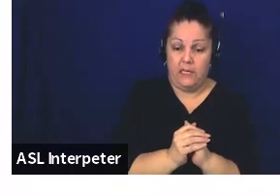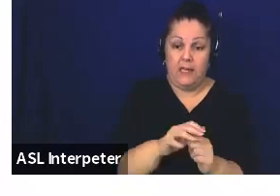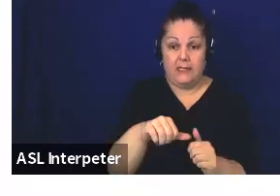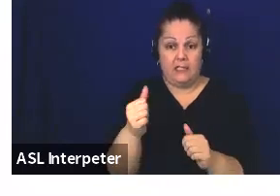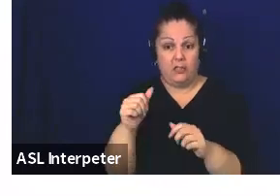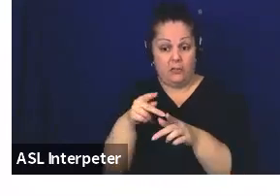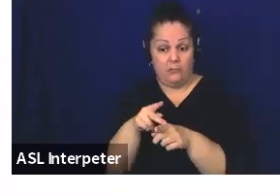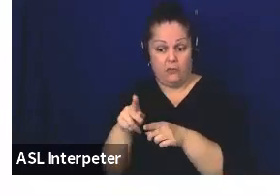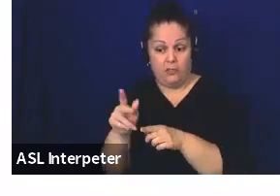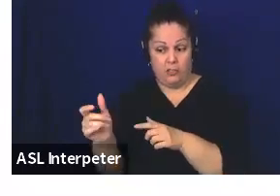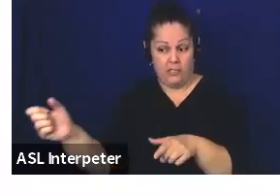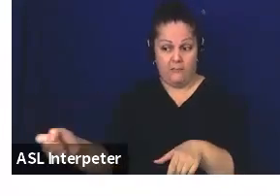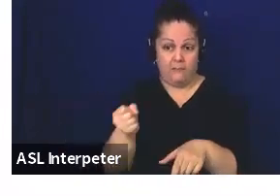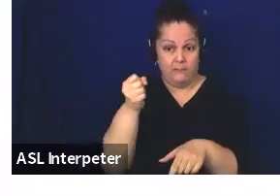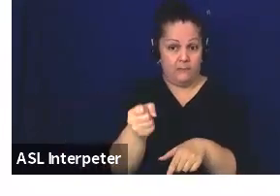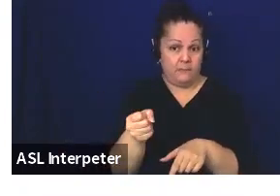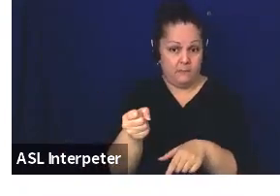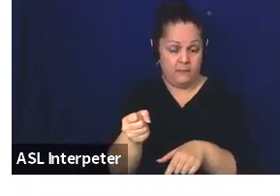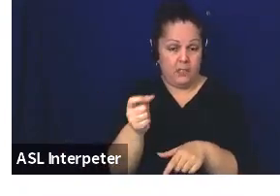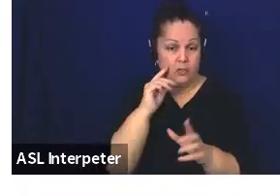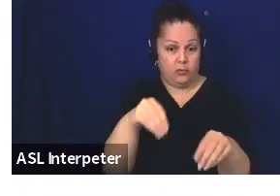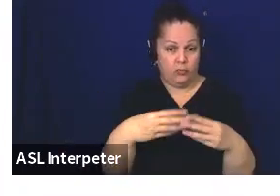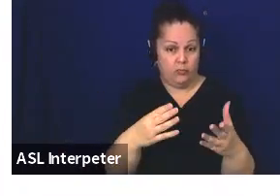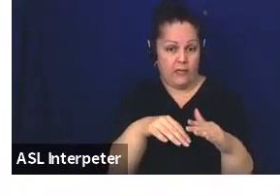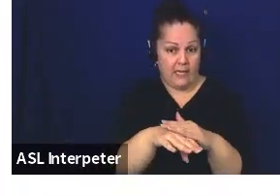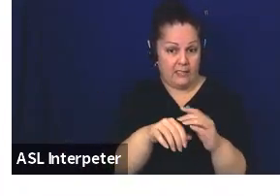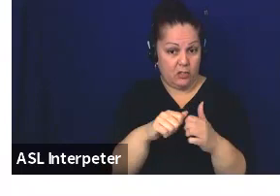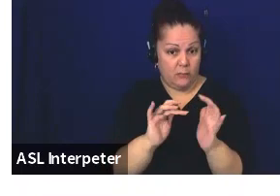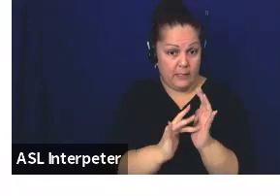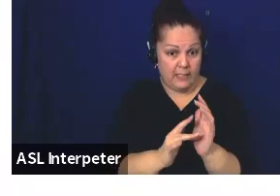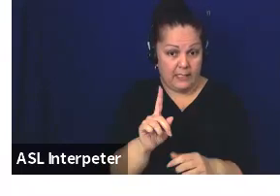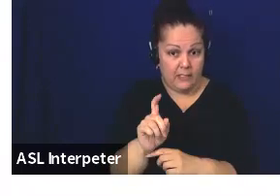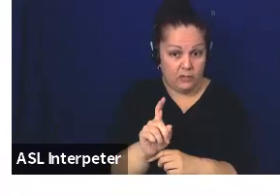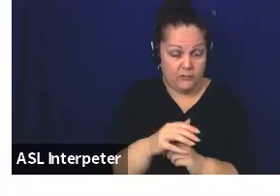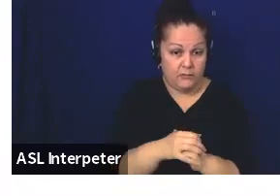stakeholder that can be brought into this process to provide access to medications